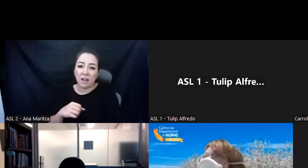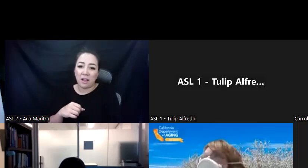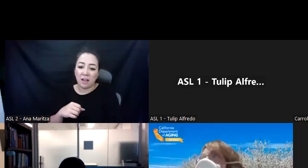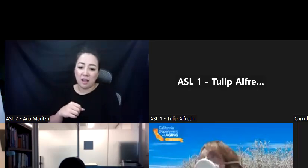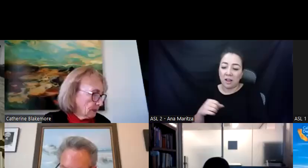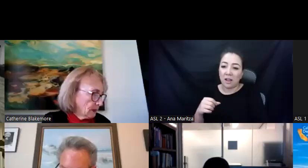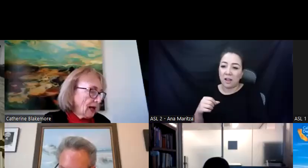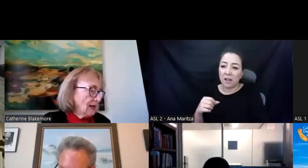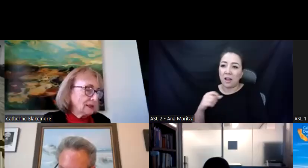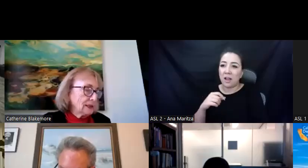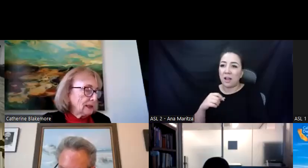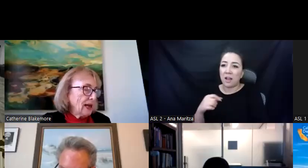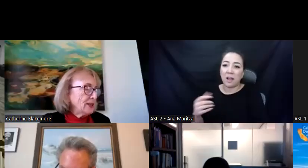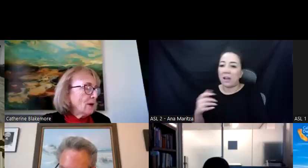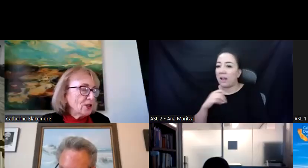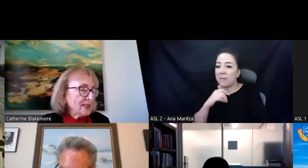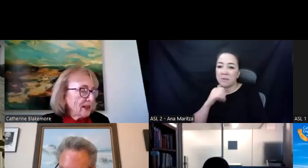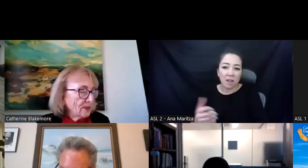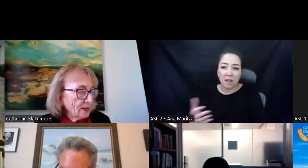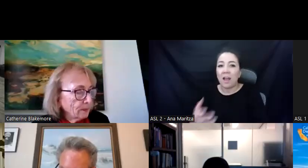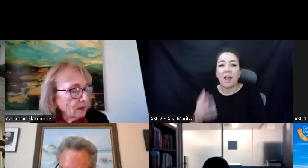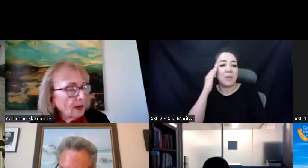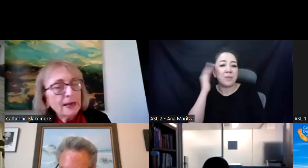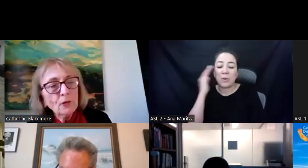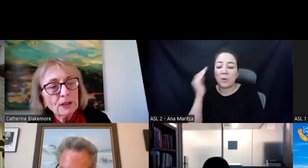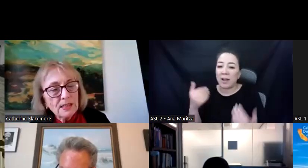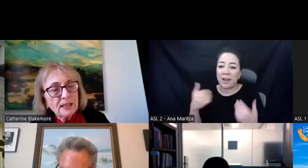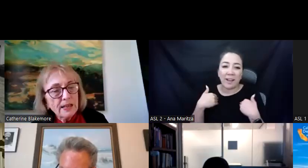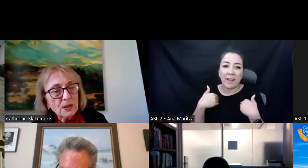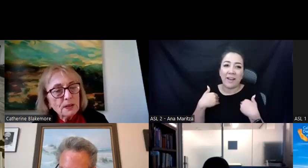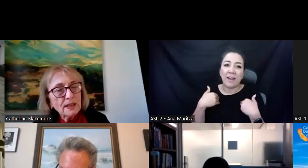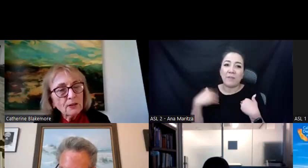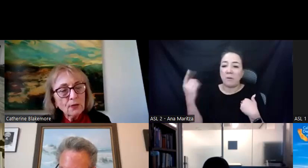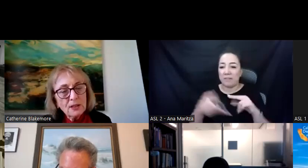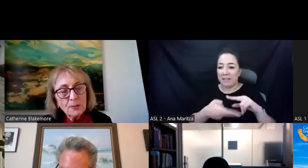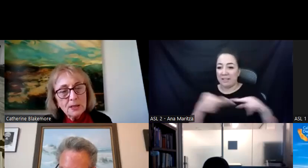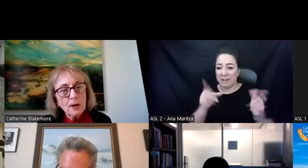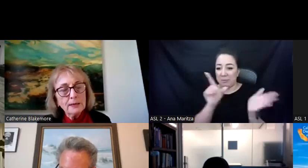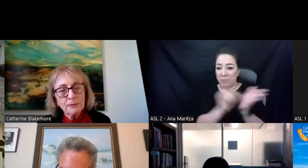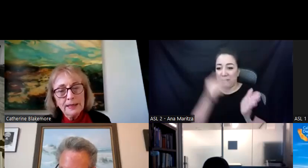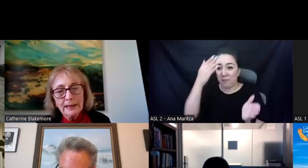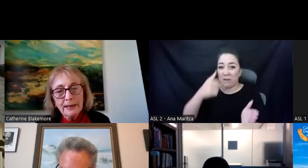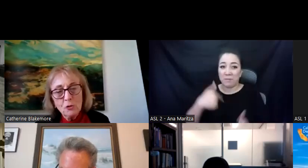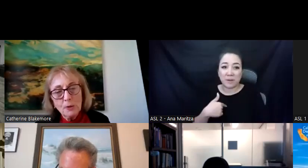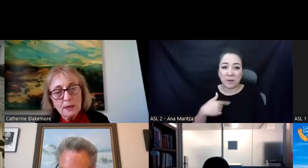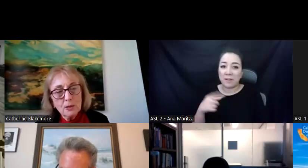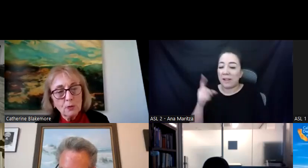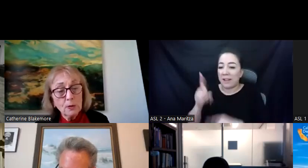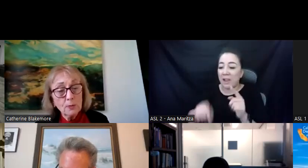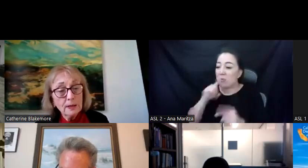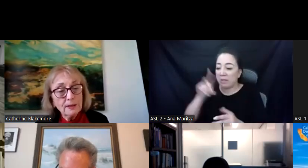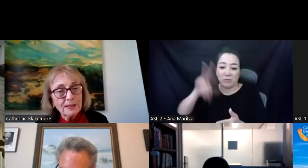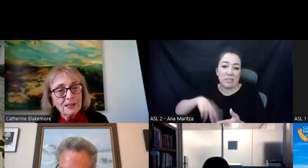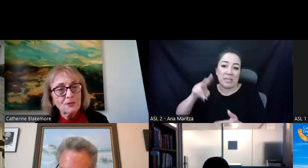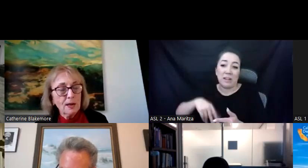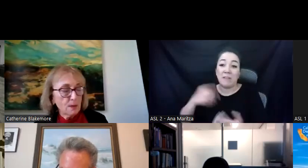It's the fourth top 10 list, Catherine. I know, I just have I have only the slides printed out in front of me, so I can't actually read it. So if you want